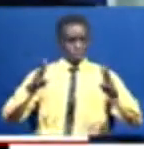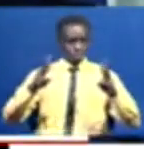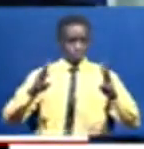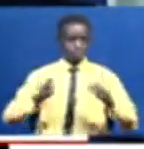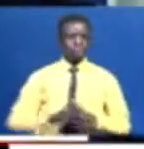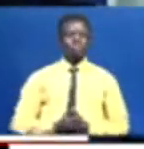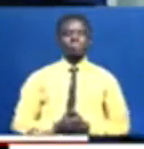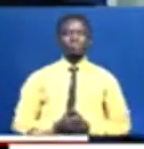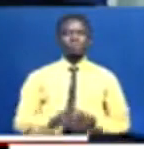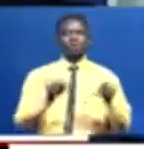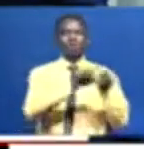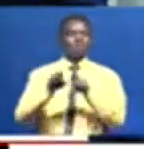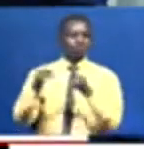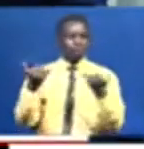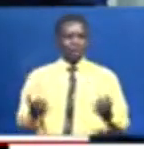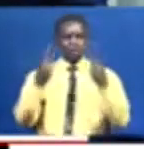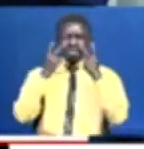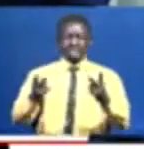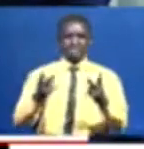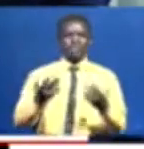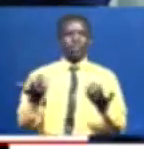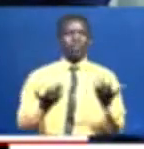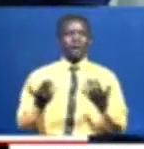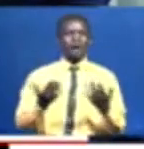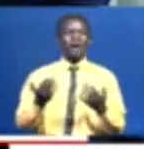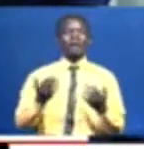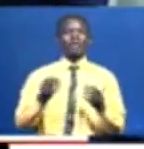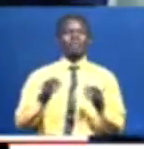Also see a drive towards automation.